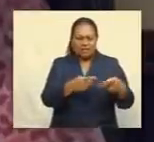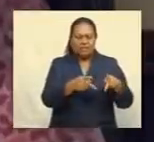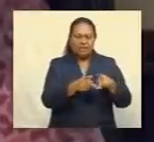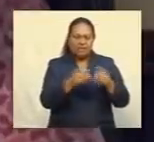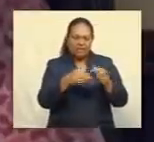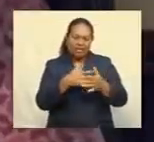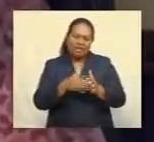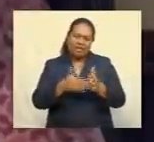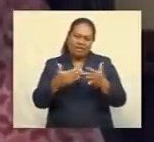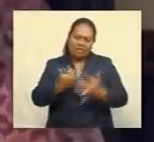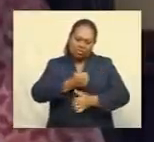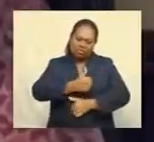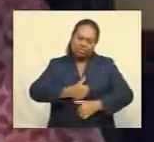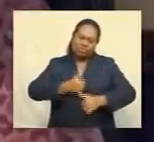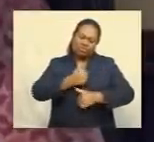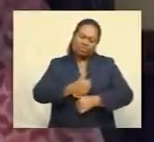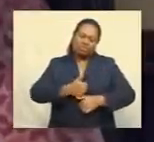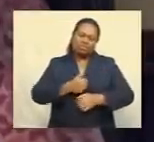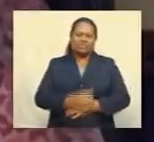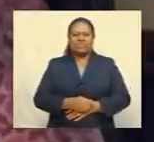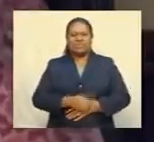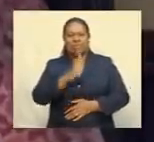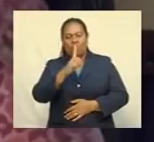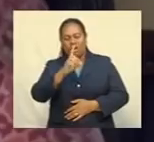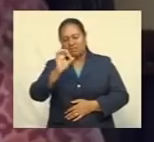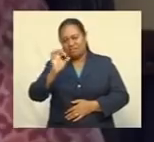enjoyed 70 to 100% occupancy.